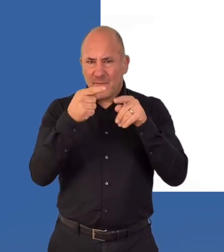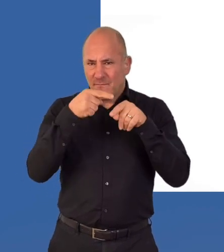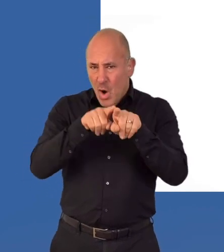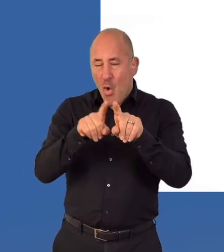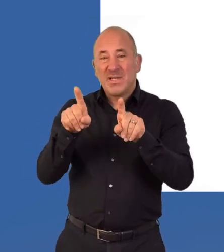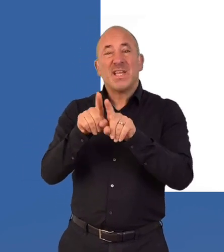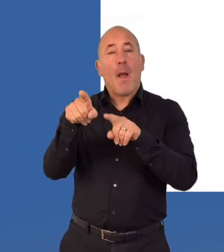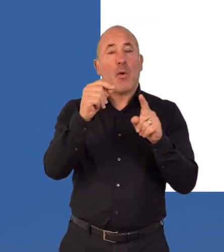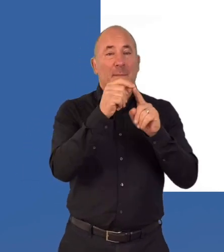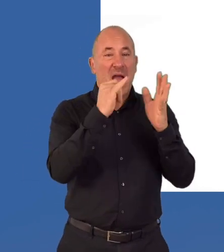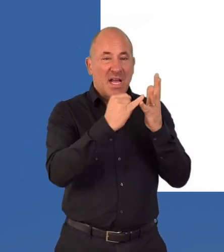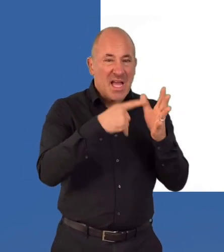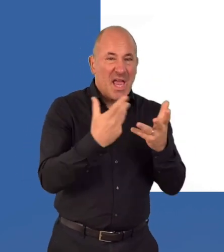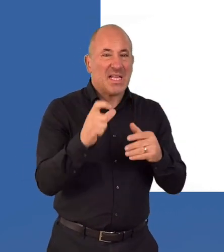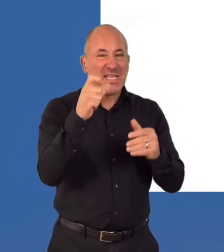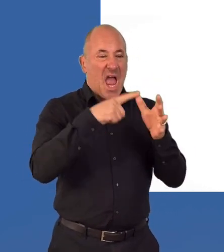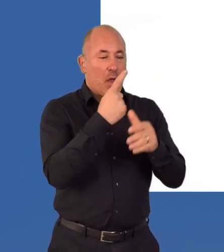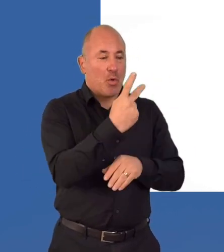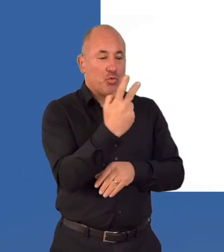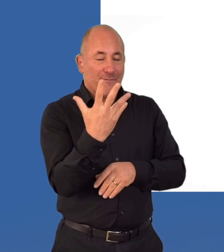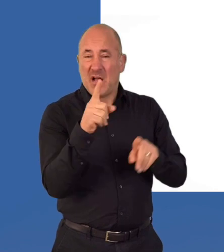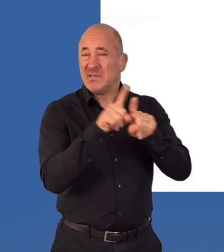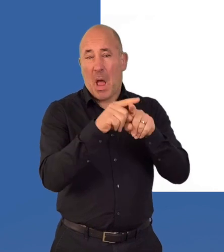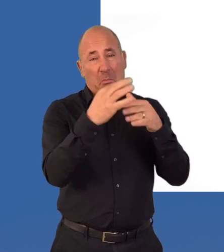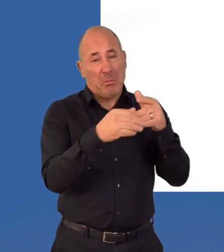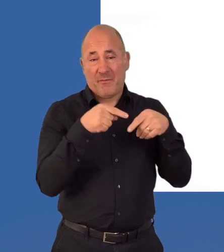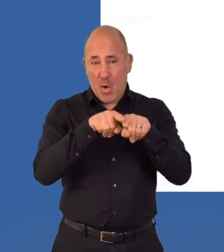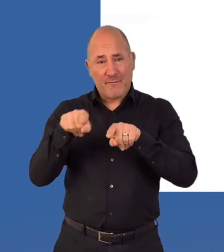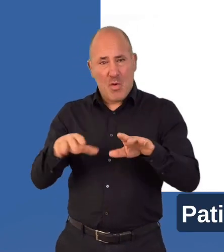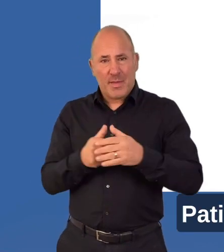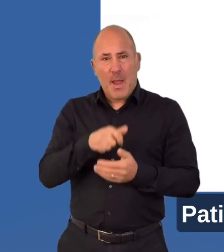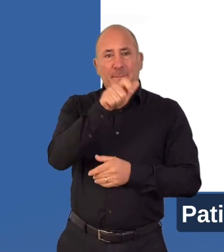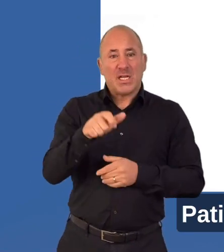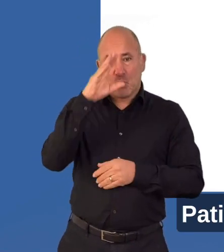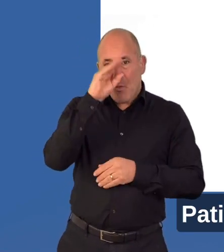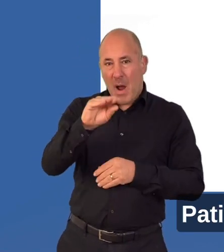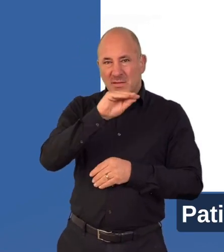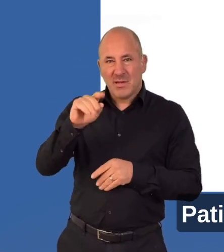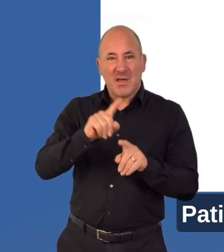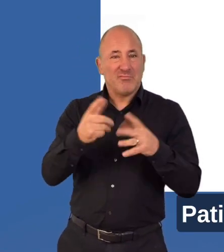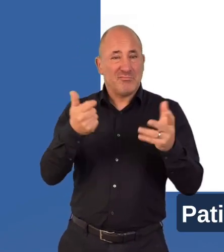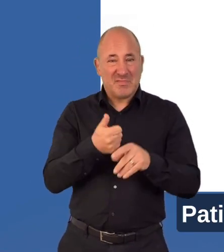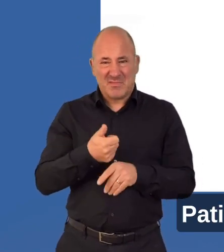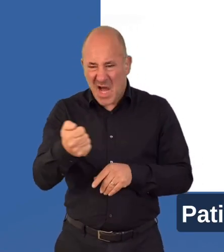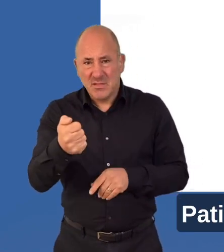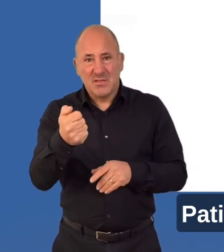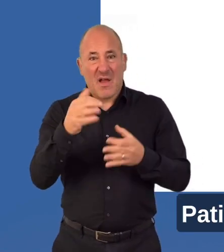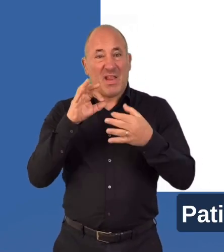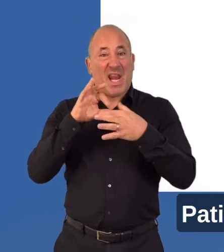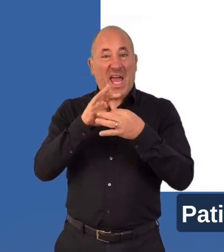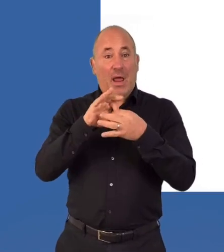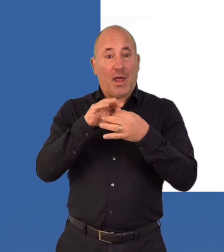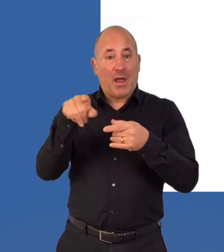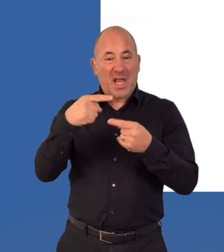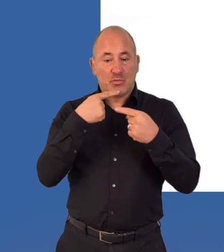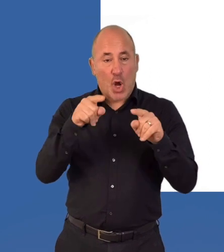as you would for PSA, CA125, etc. Patient reminders such as using text messaging with